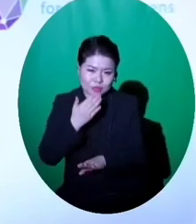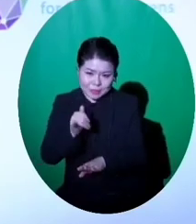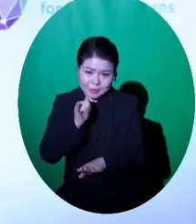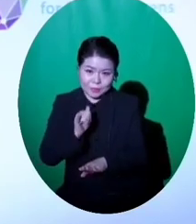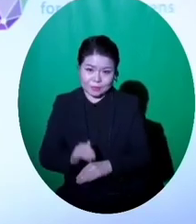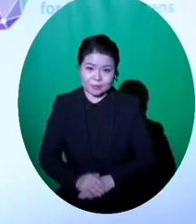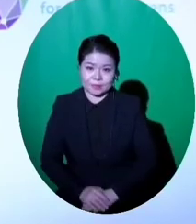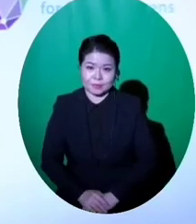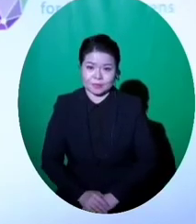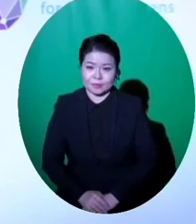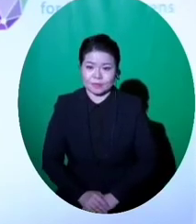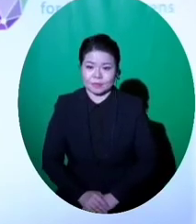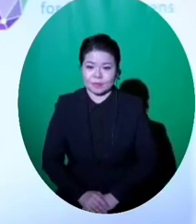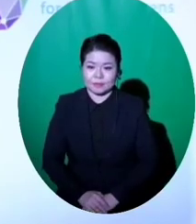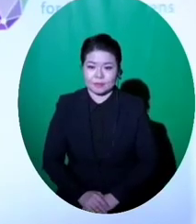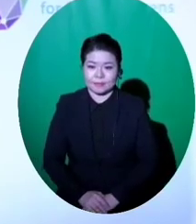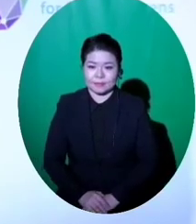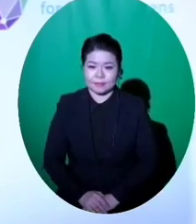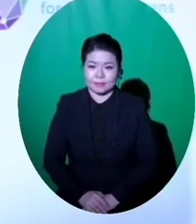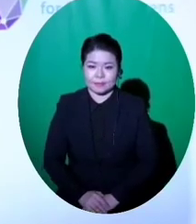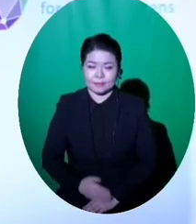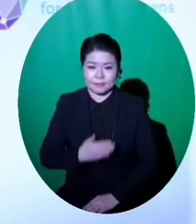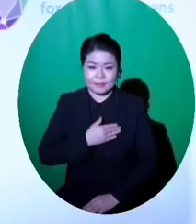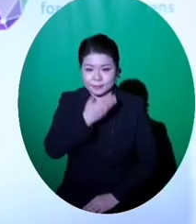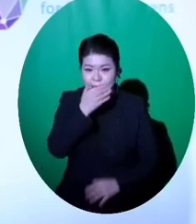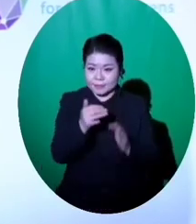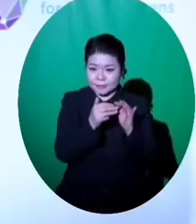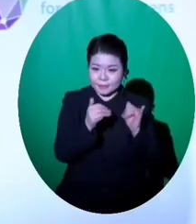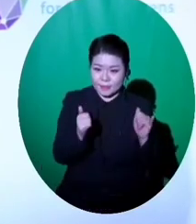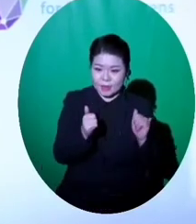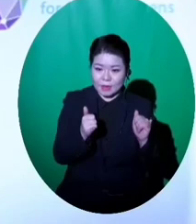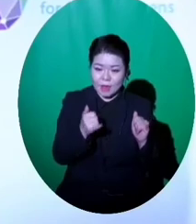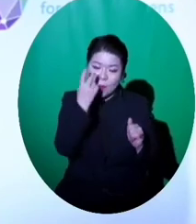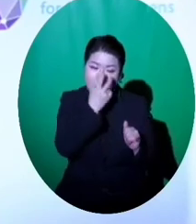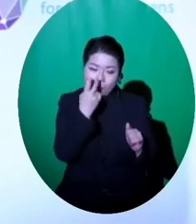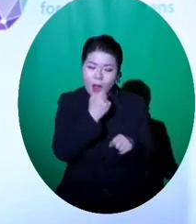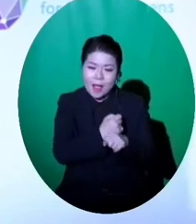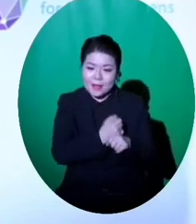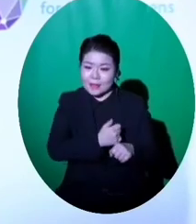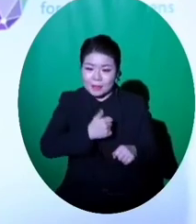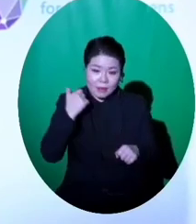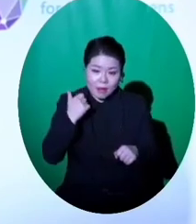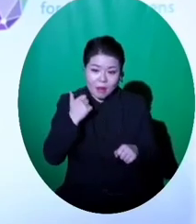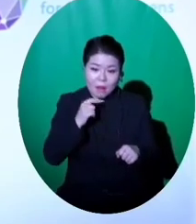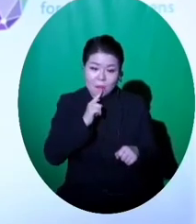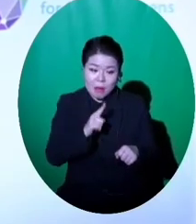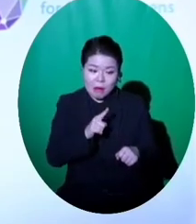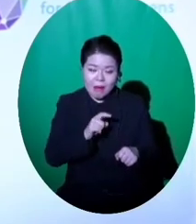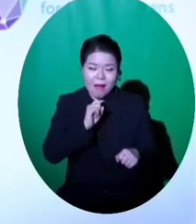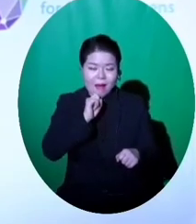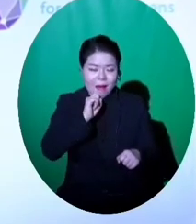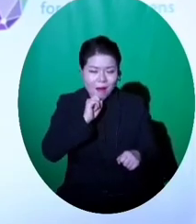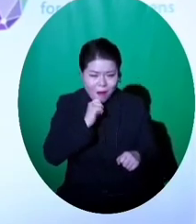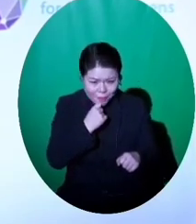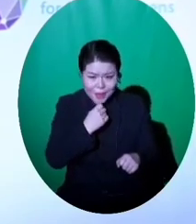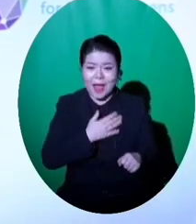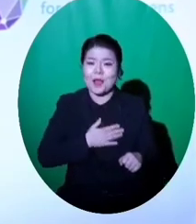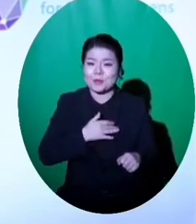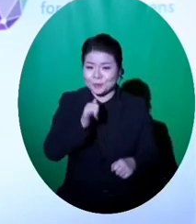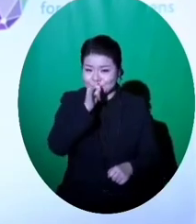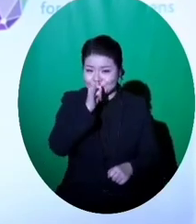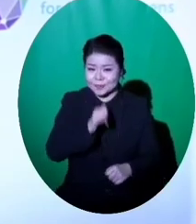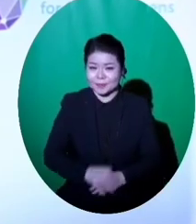actually quite hard for them. And as somebody who's, you know, really thinking about community and building